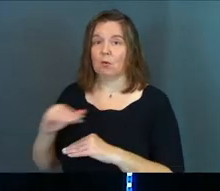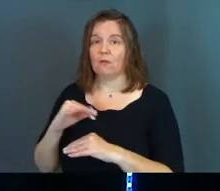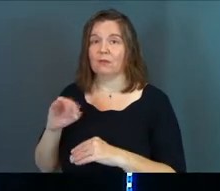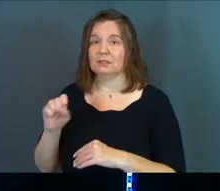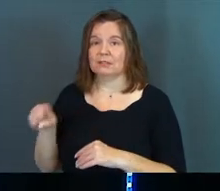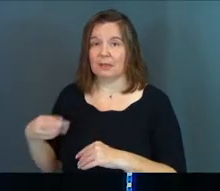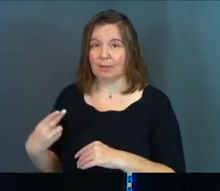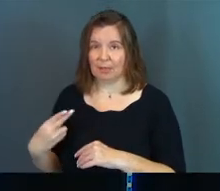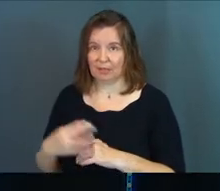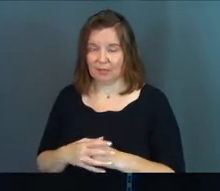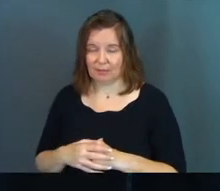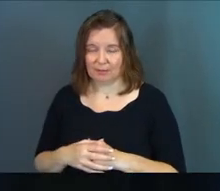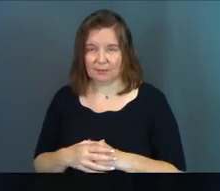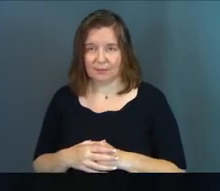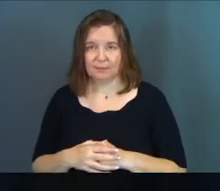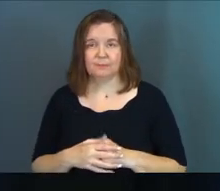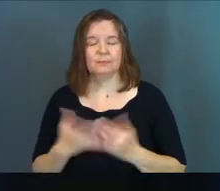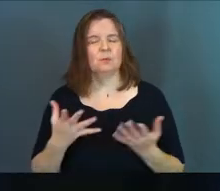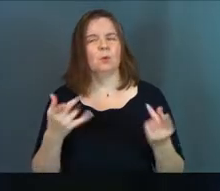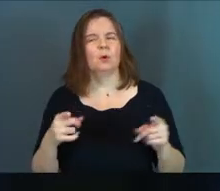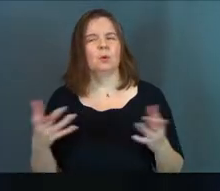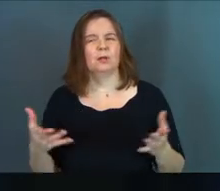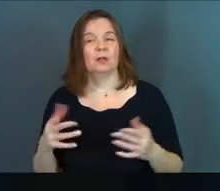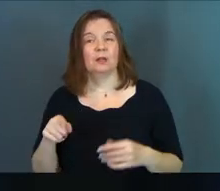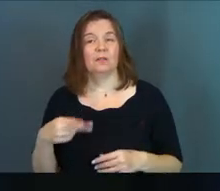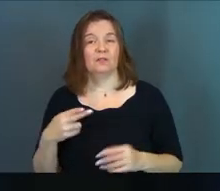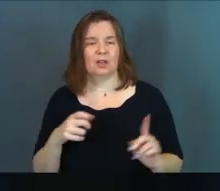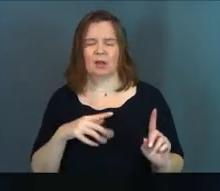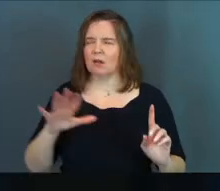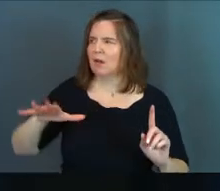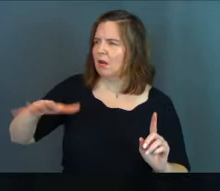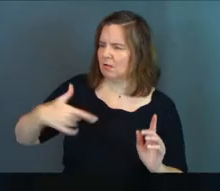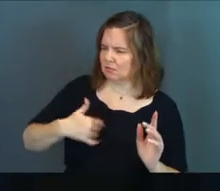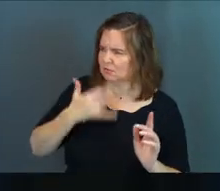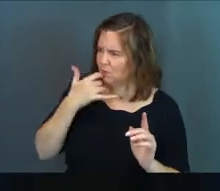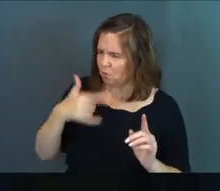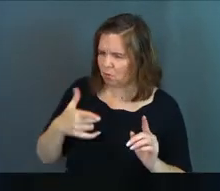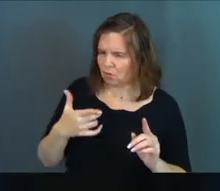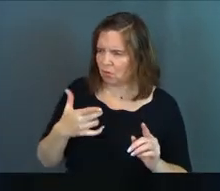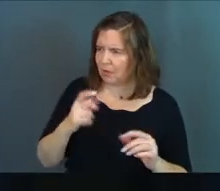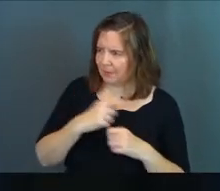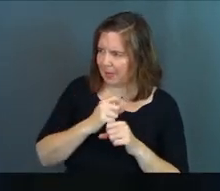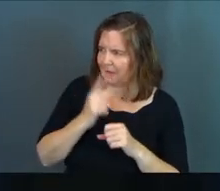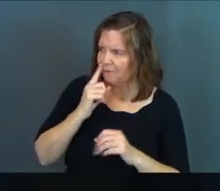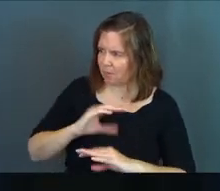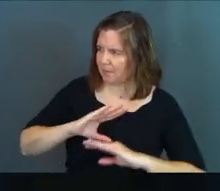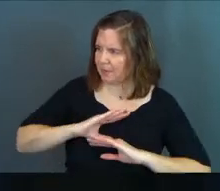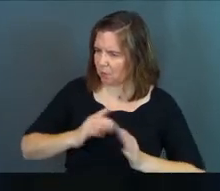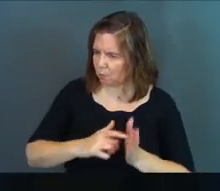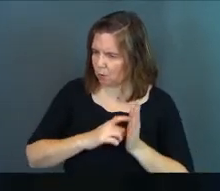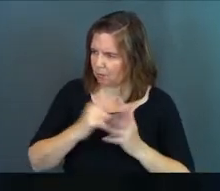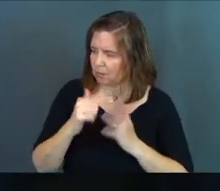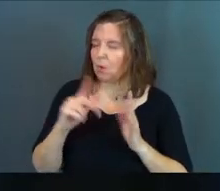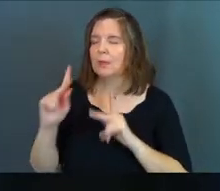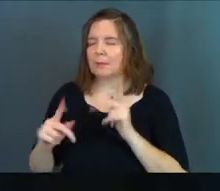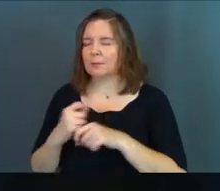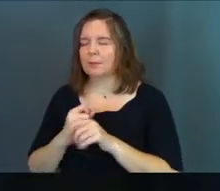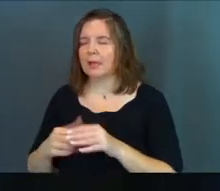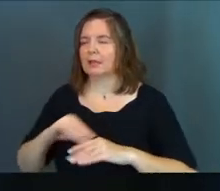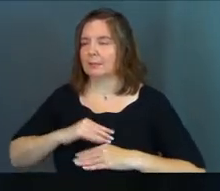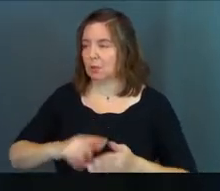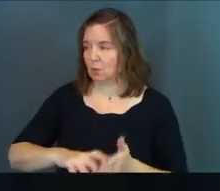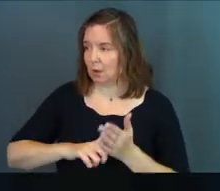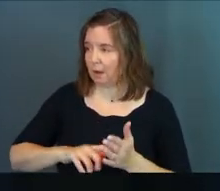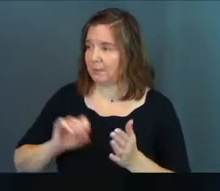Sabbath. Okay? So what's going on here? The Pharisees, hey, the Sabbath was made to meet the the people were made to